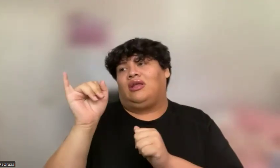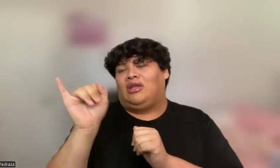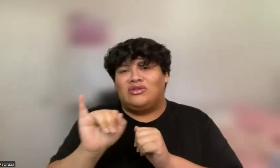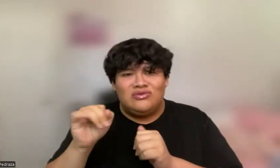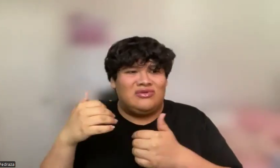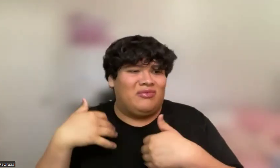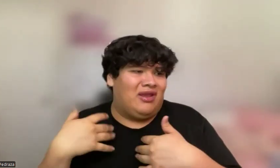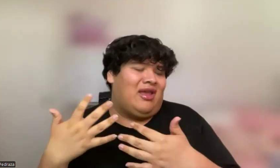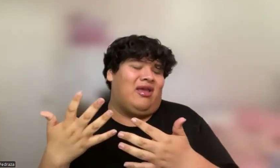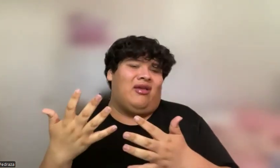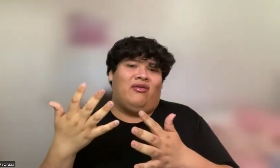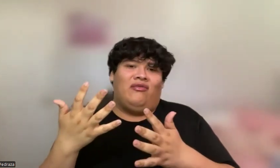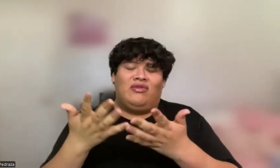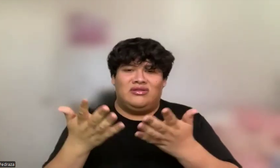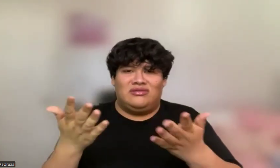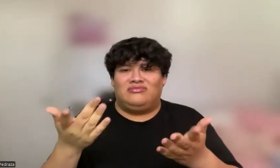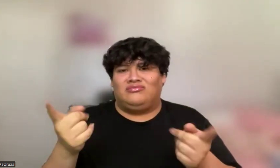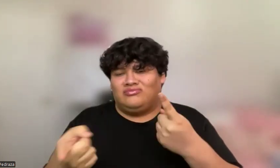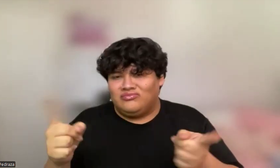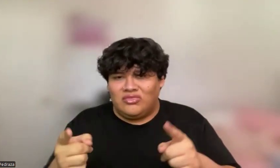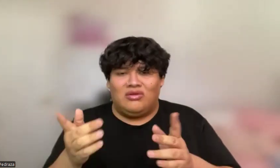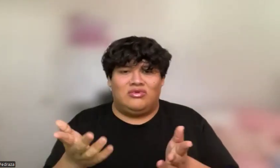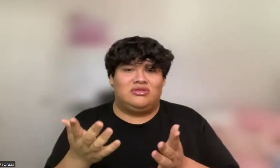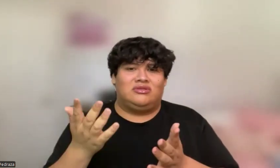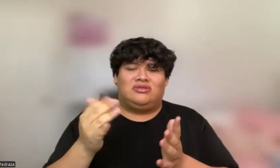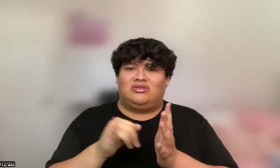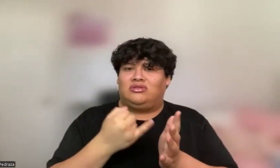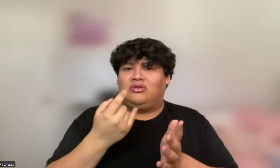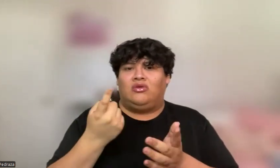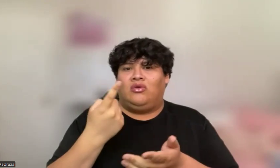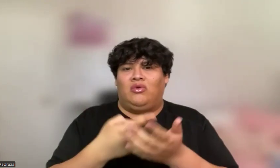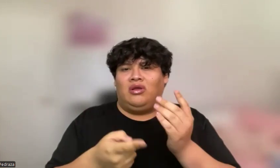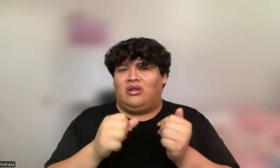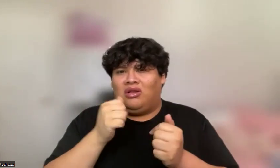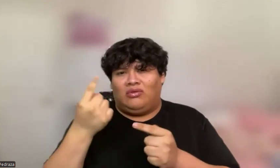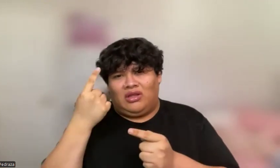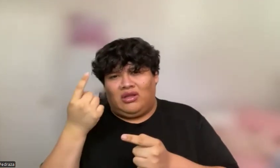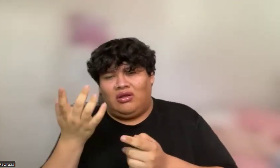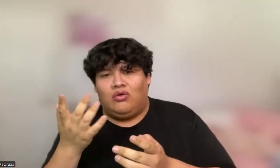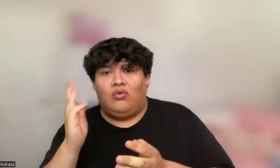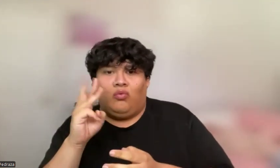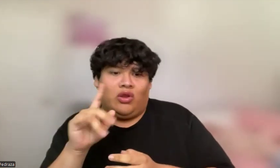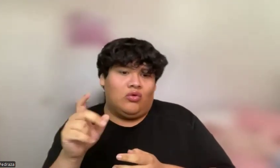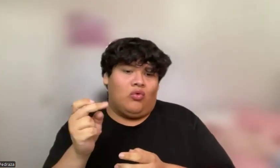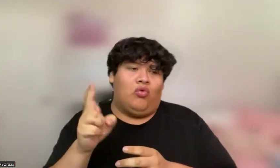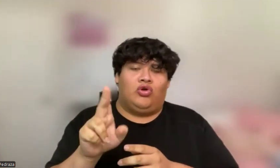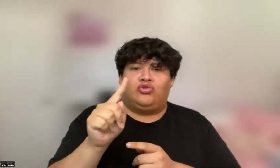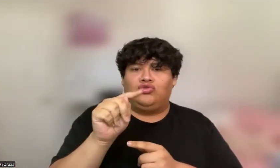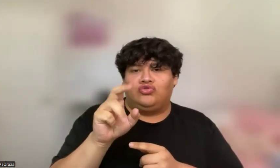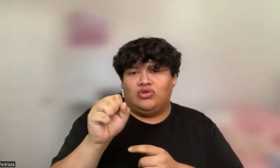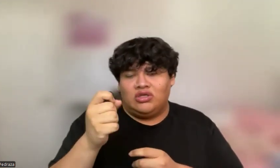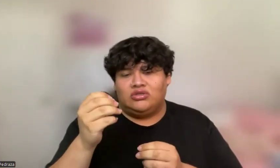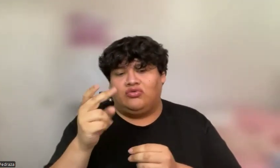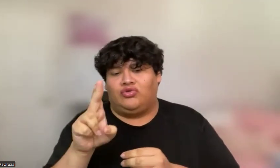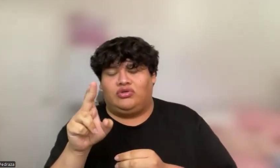the legal issues older adults have beyond just what people automatically think of, like wills and trusts and estates and things